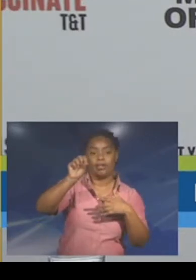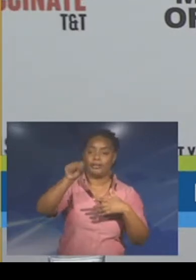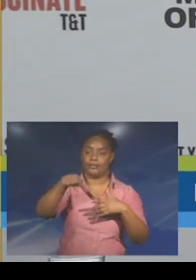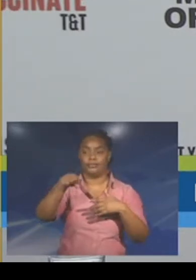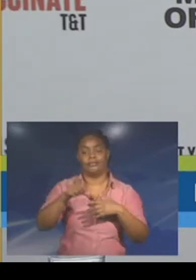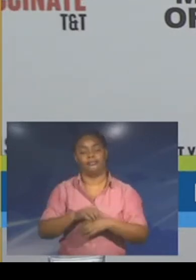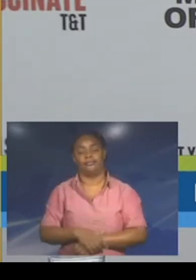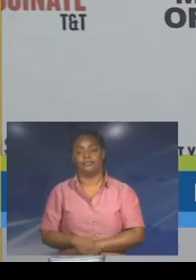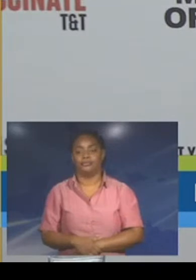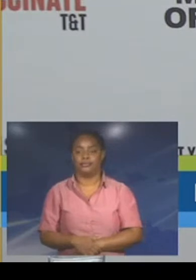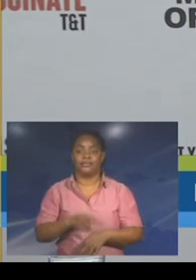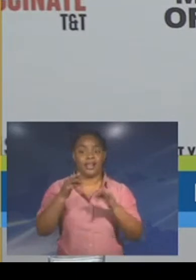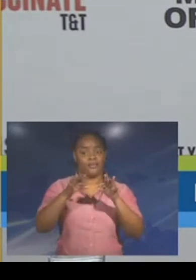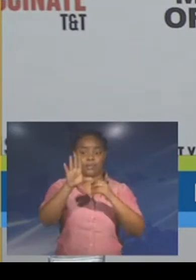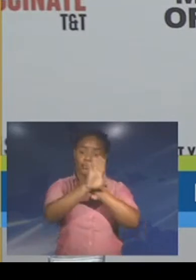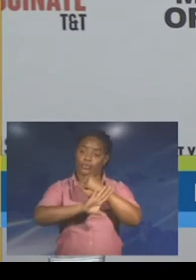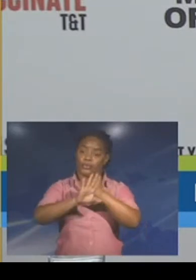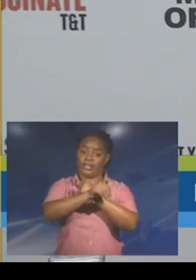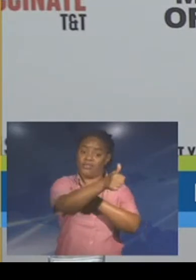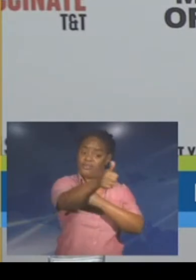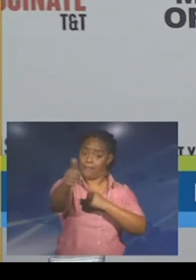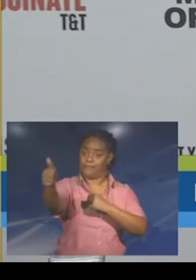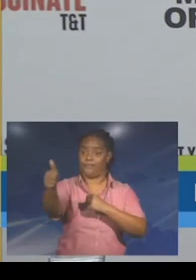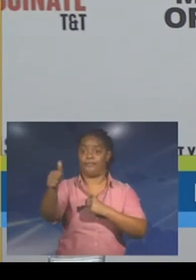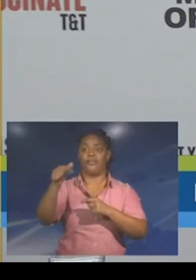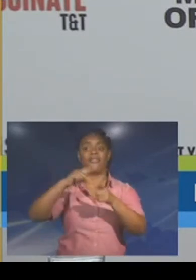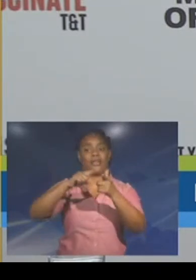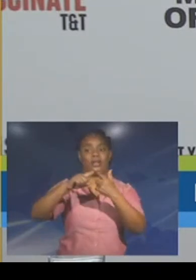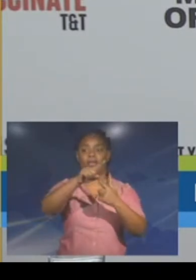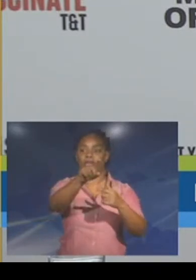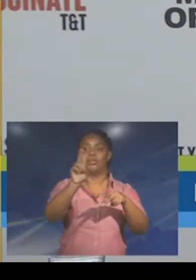mask. So the risk-based